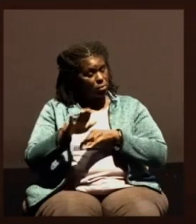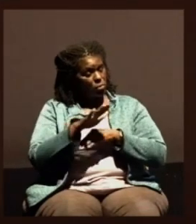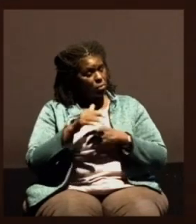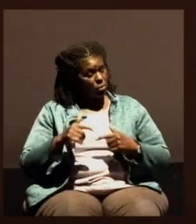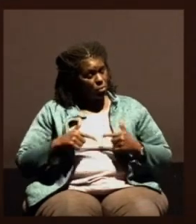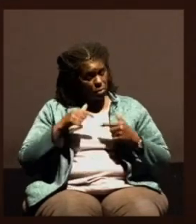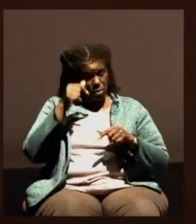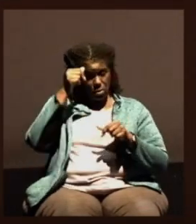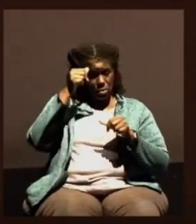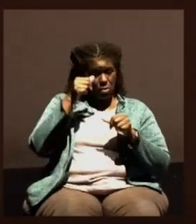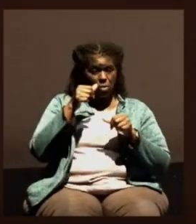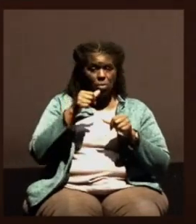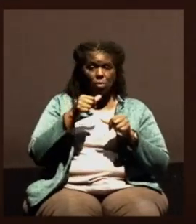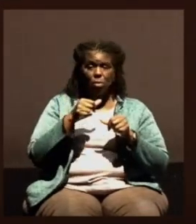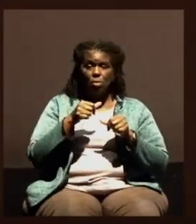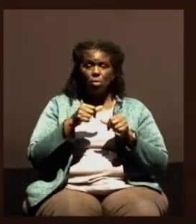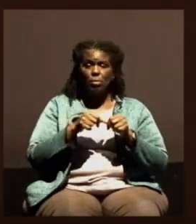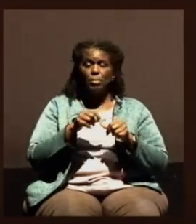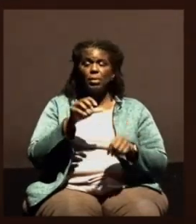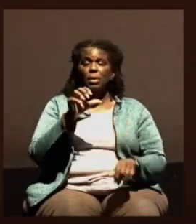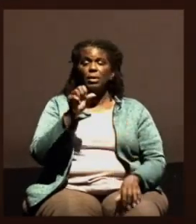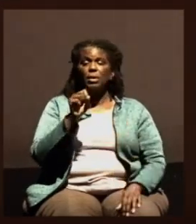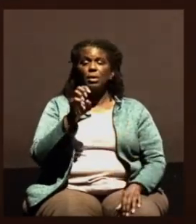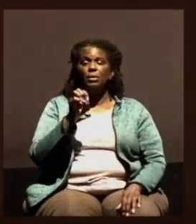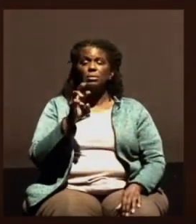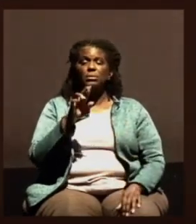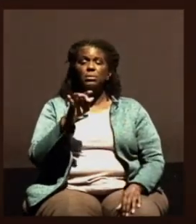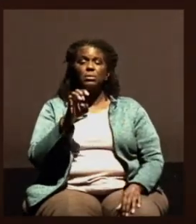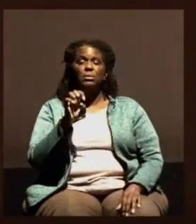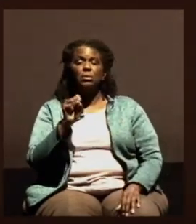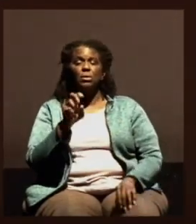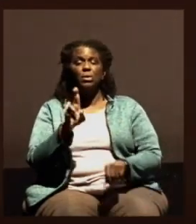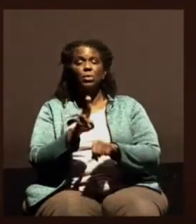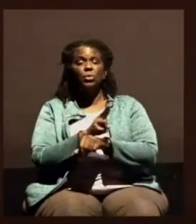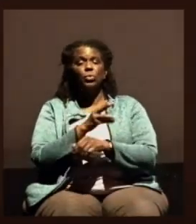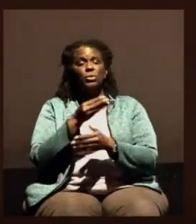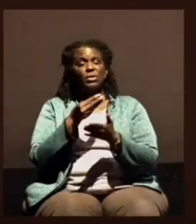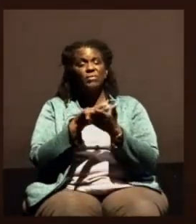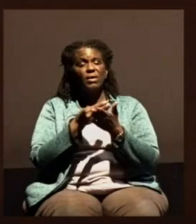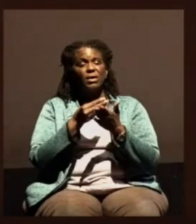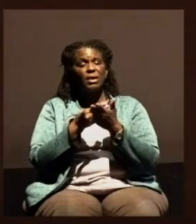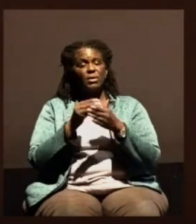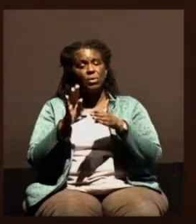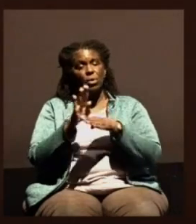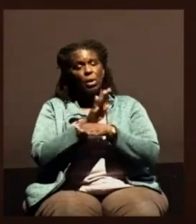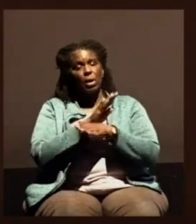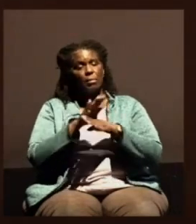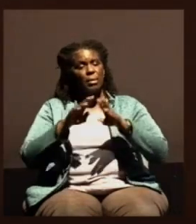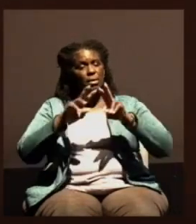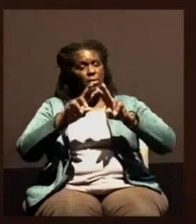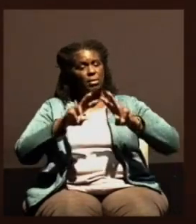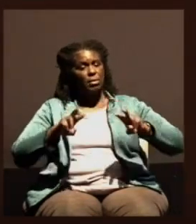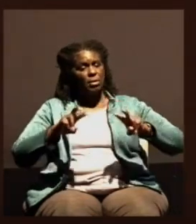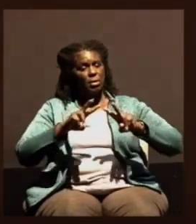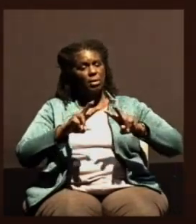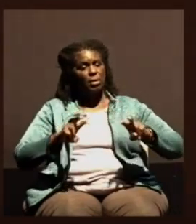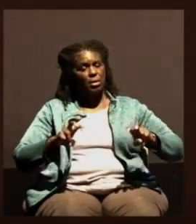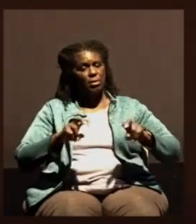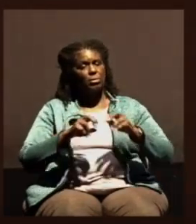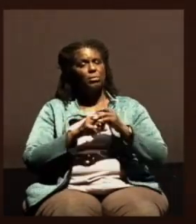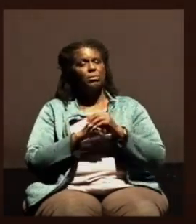Remember series? We were just talking about series. They are extensively used in financial and business analysis by traders to make investment